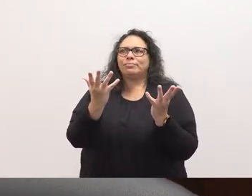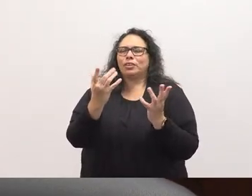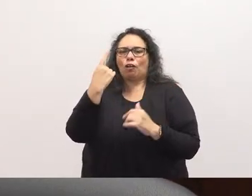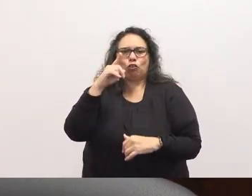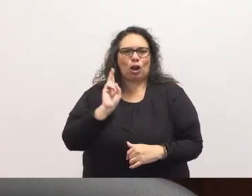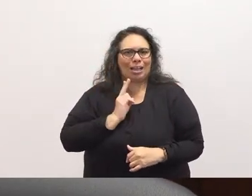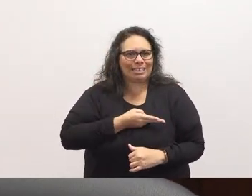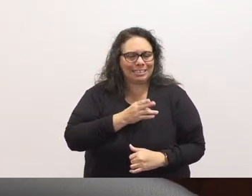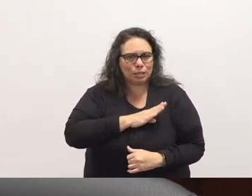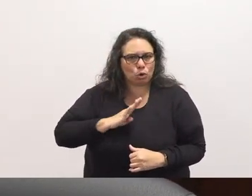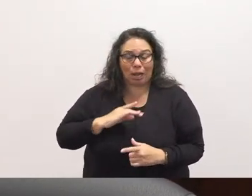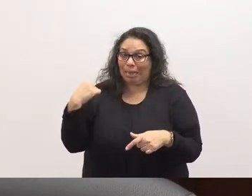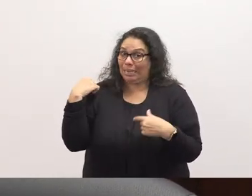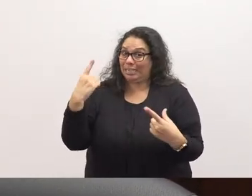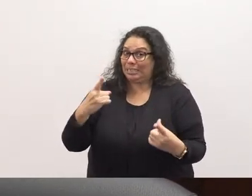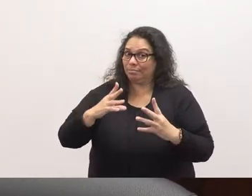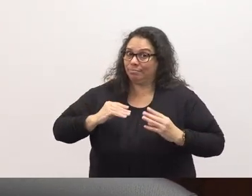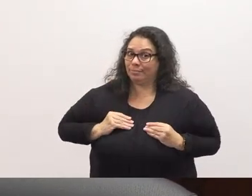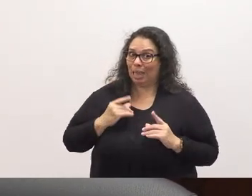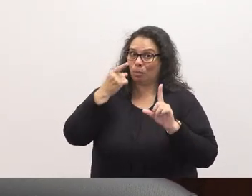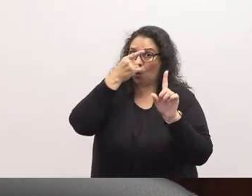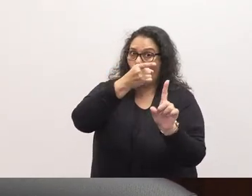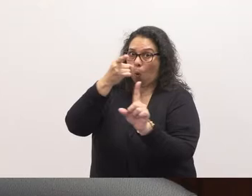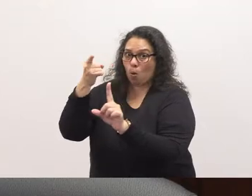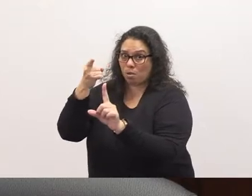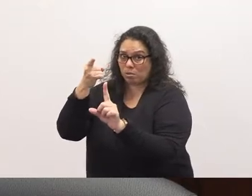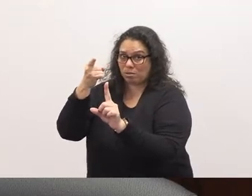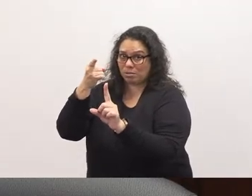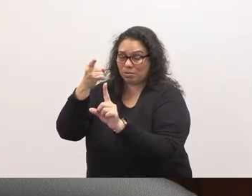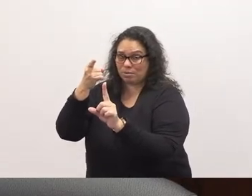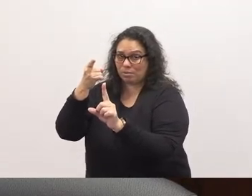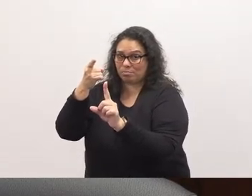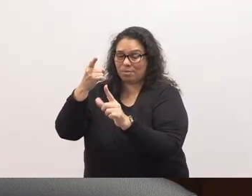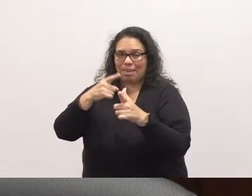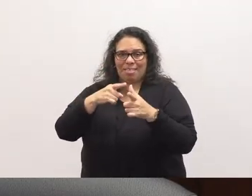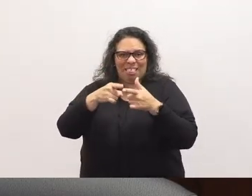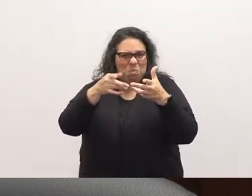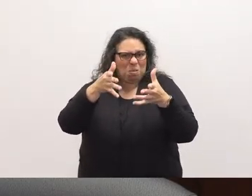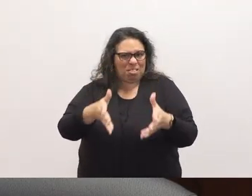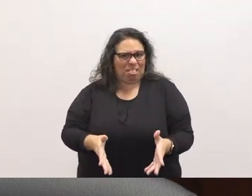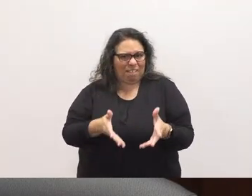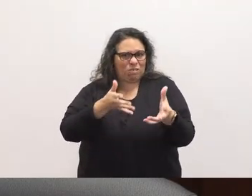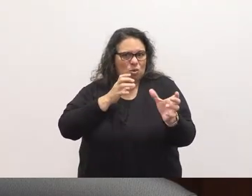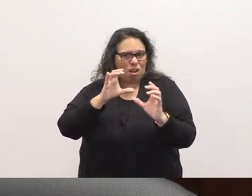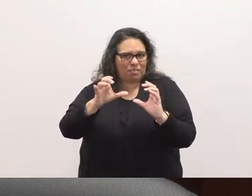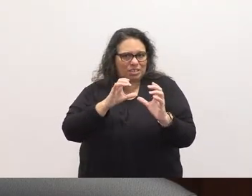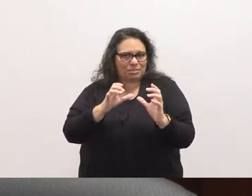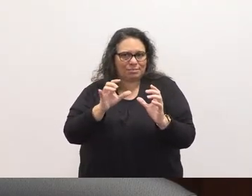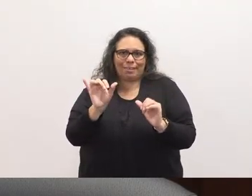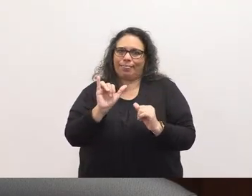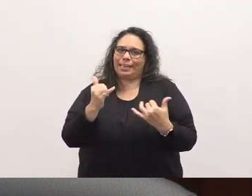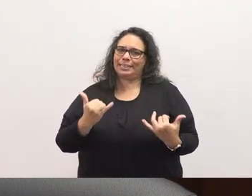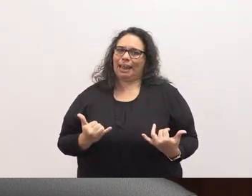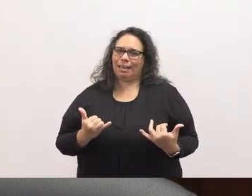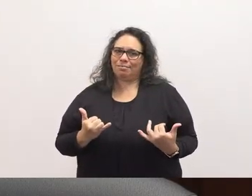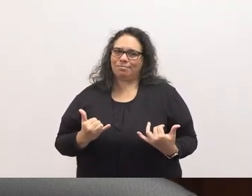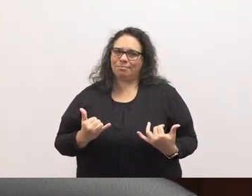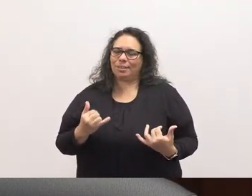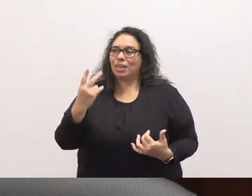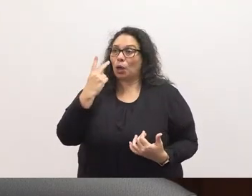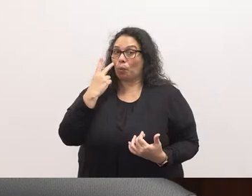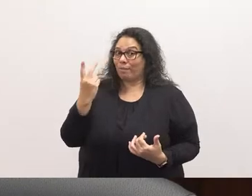board. And until we adopt those goals, then we're left with conversations like today that we reflect